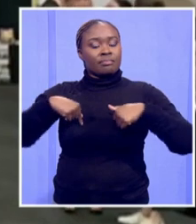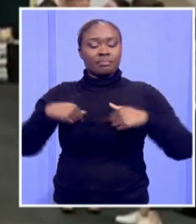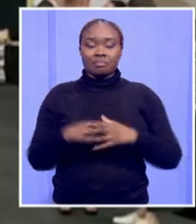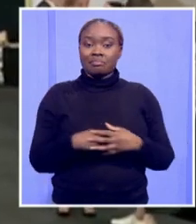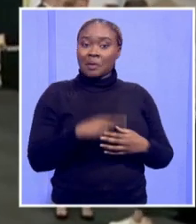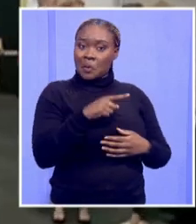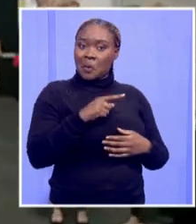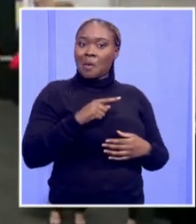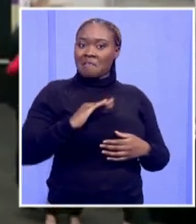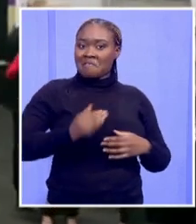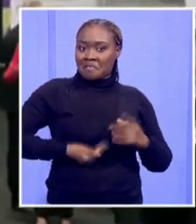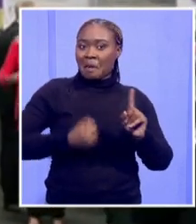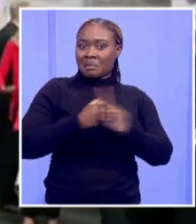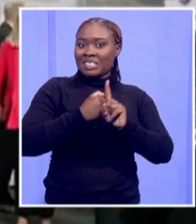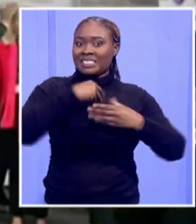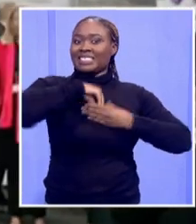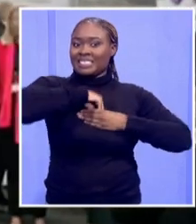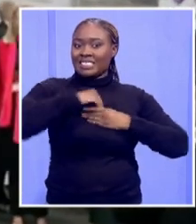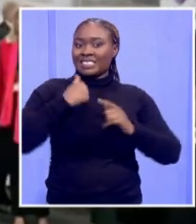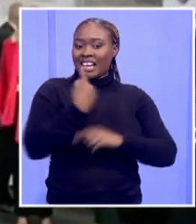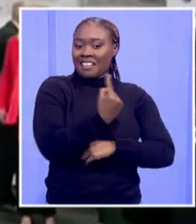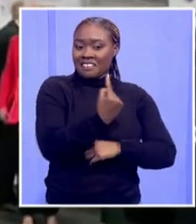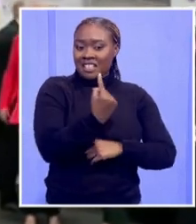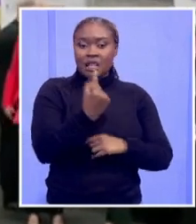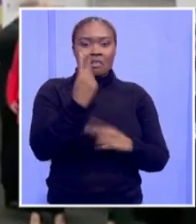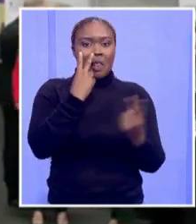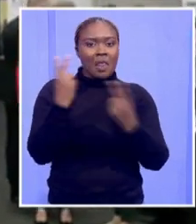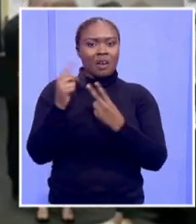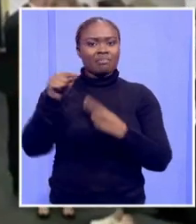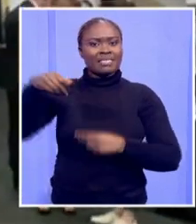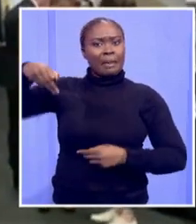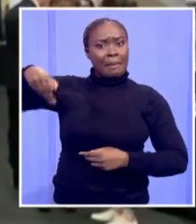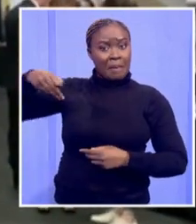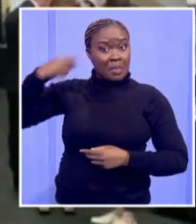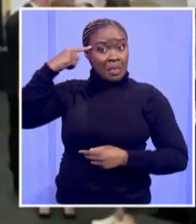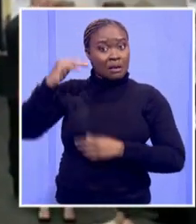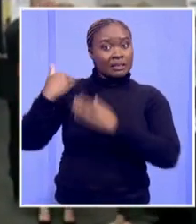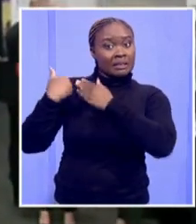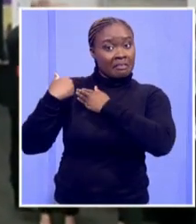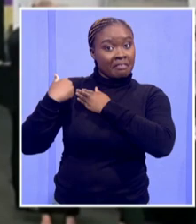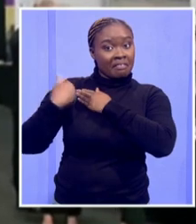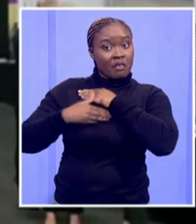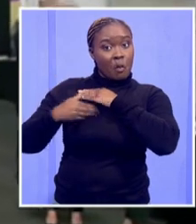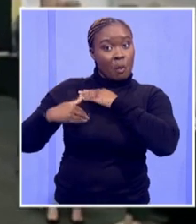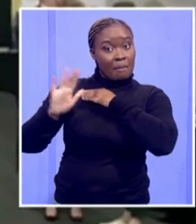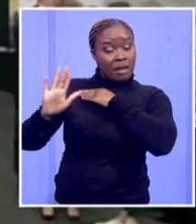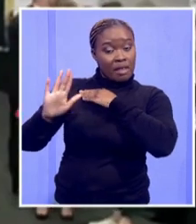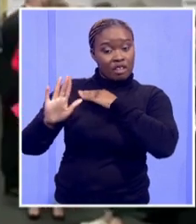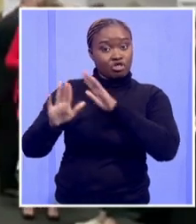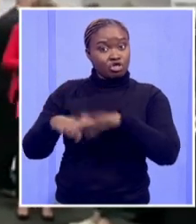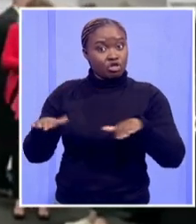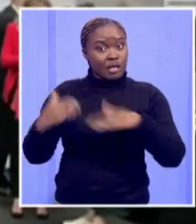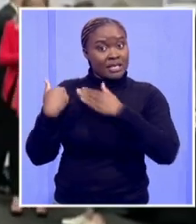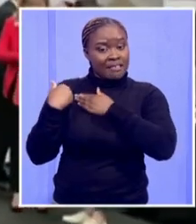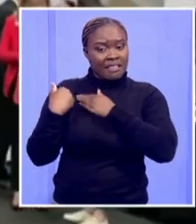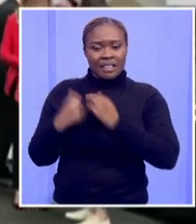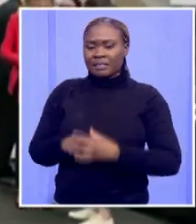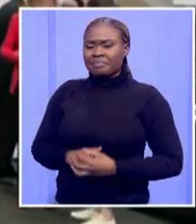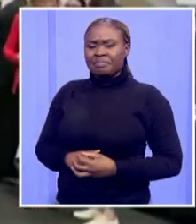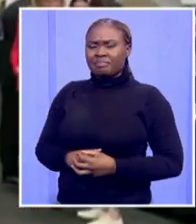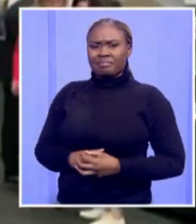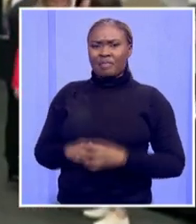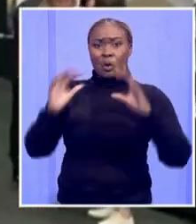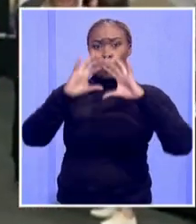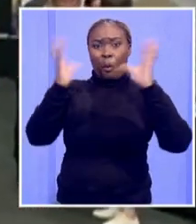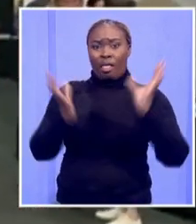in your own right. If you could look at Namibia, would you say it's a safer place for women and children to live? I don't think anywhere in the